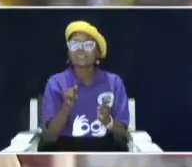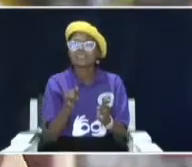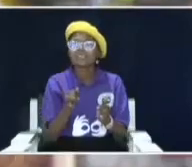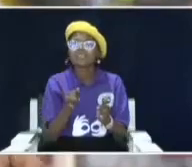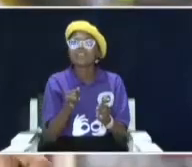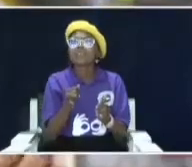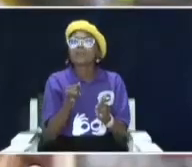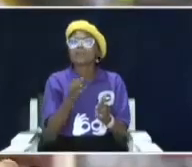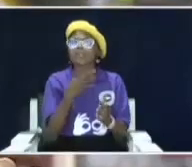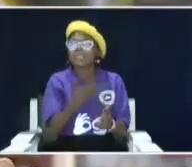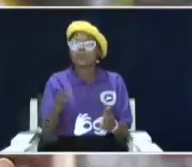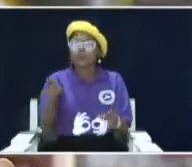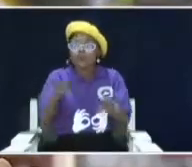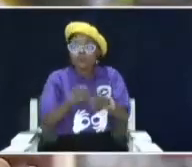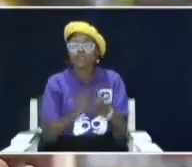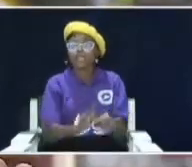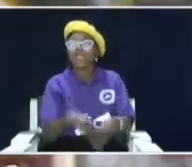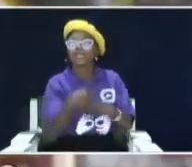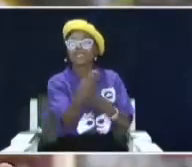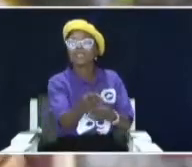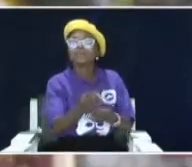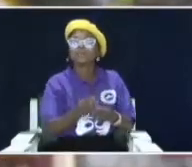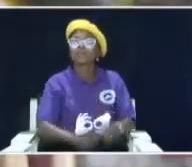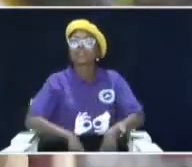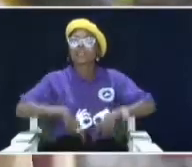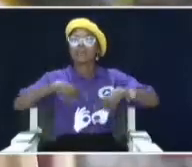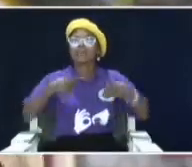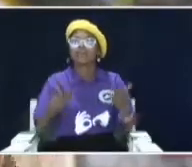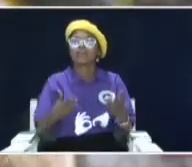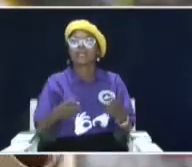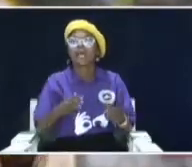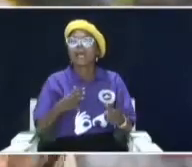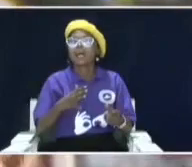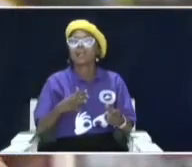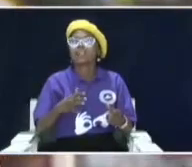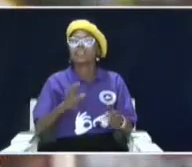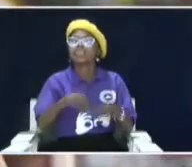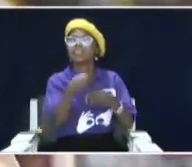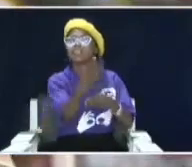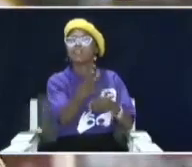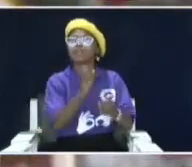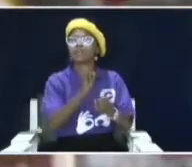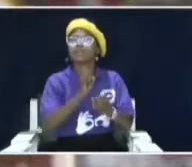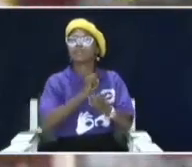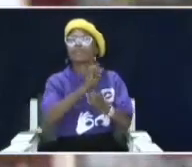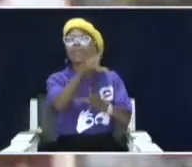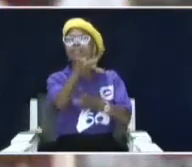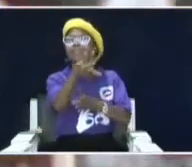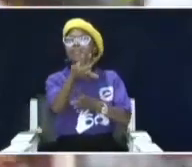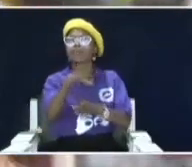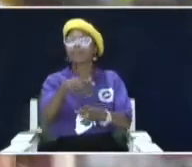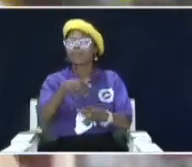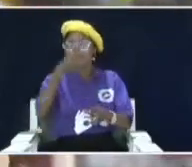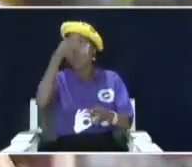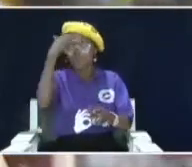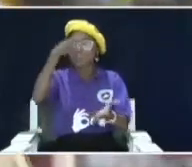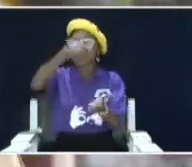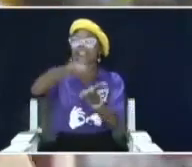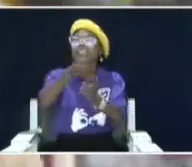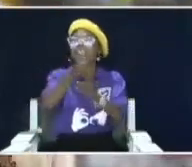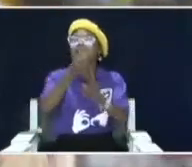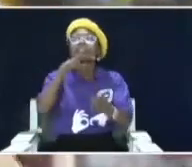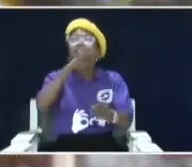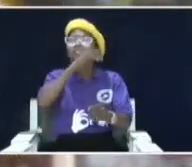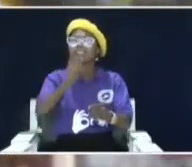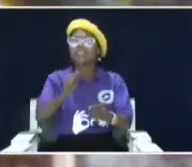light anywhere. When God said, let there be light, and there was light, Because himself is the